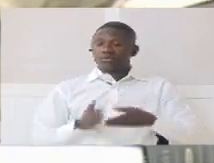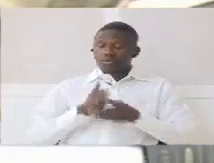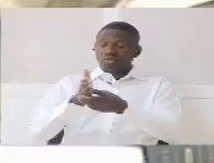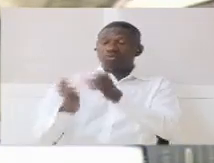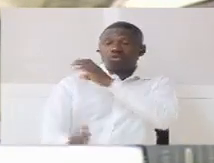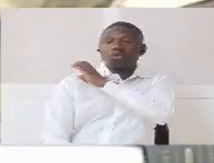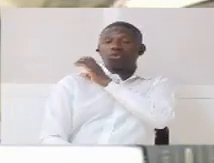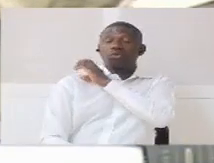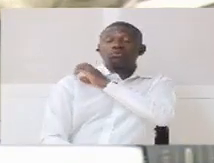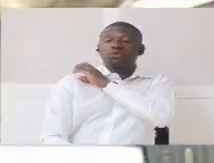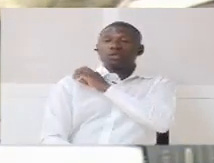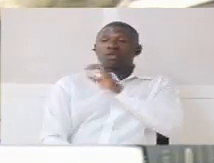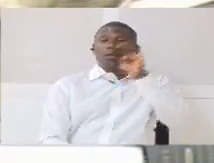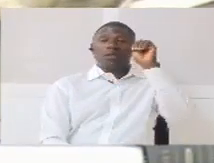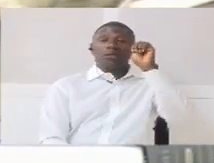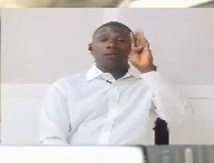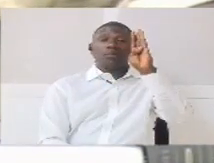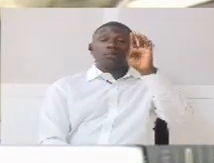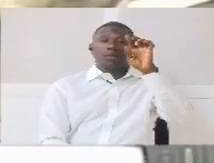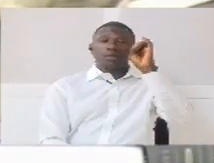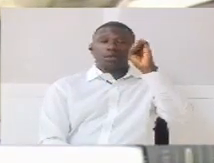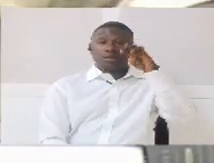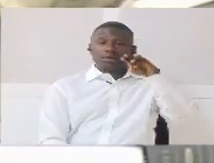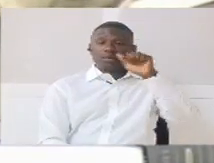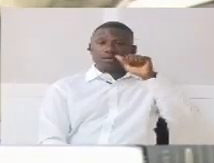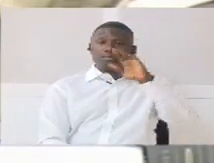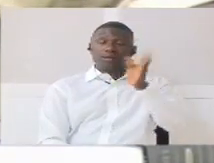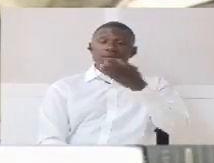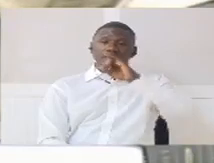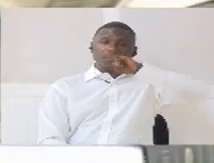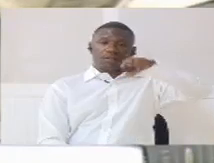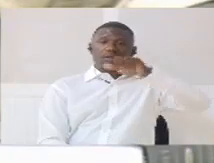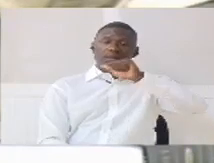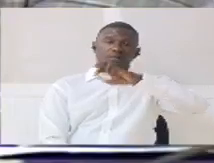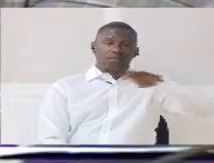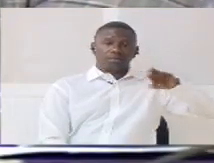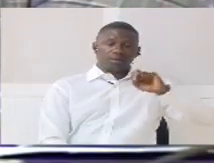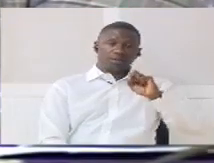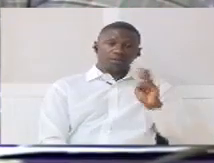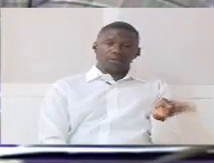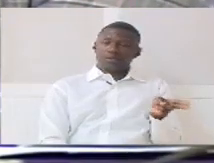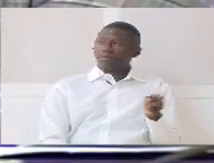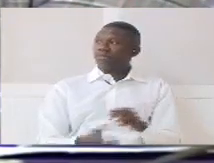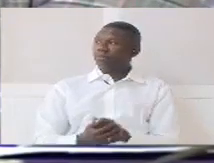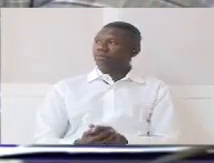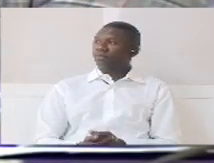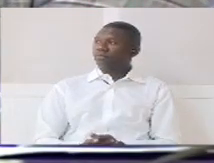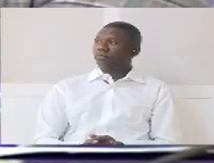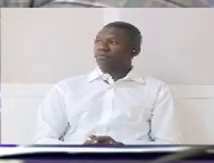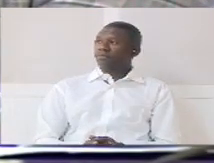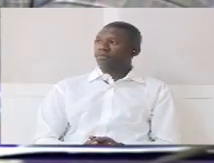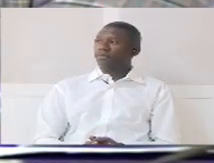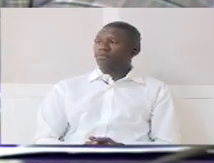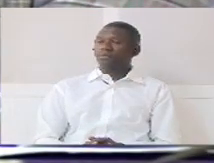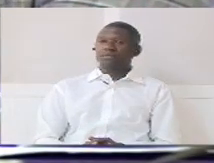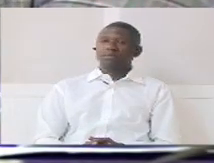time, so Yaje called that he's the chief torturer. He was the head at the time, and they saw it with this. That's a terrible allegation. You're saying